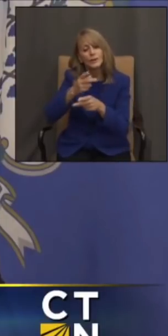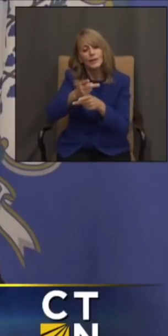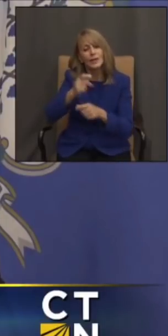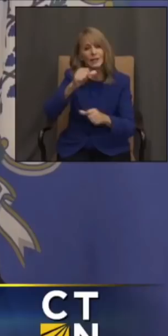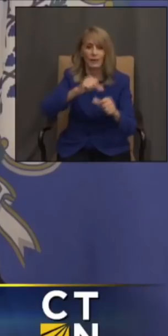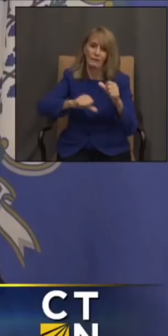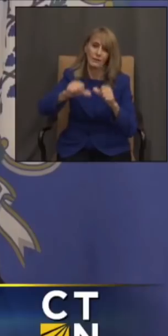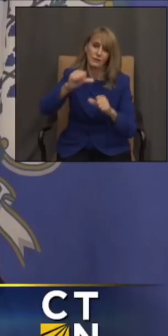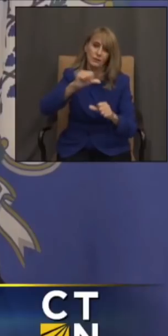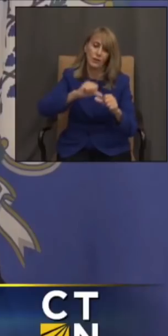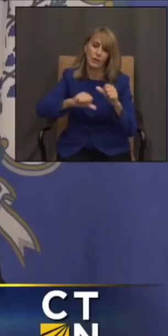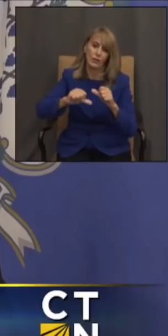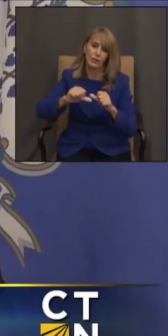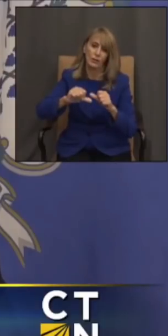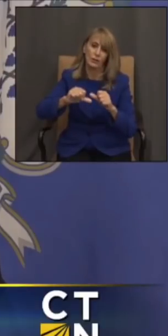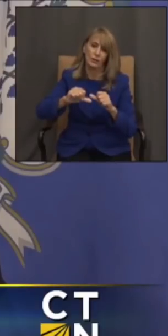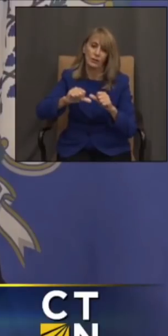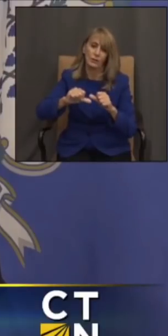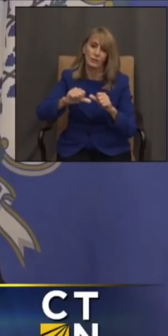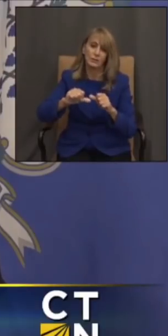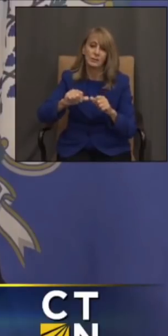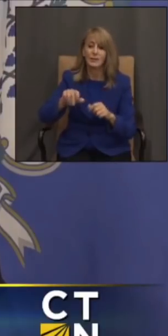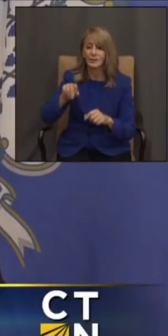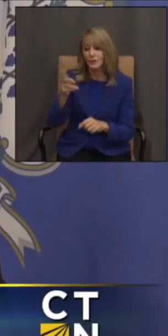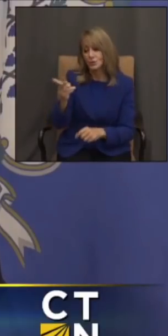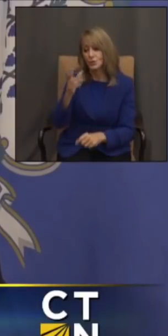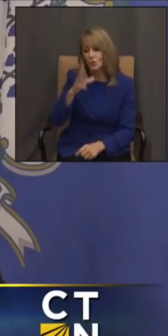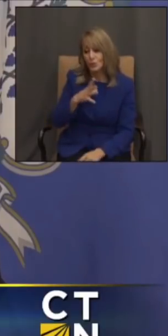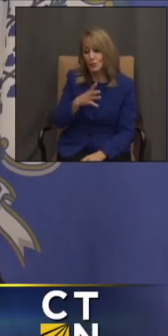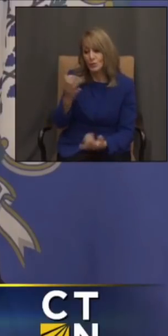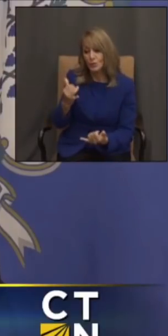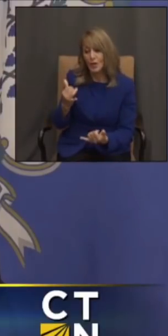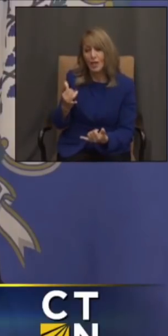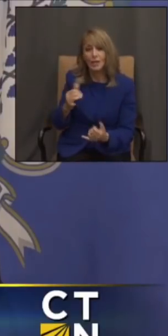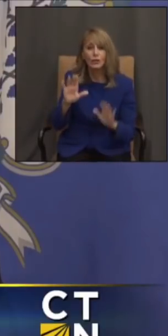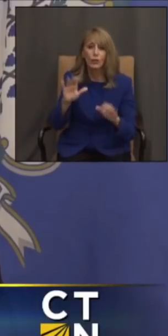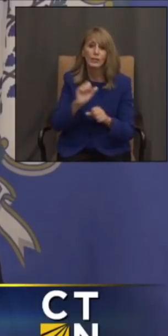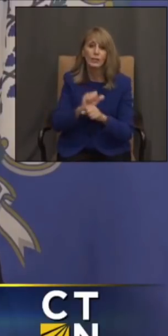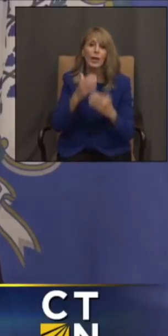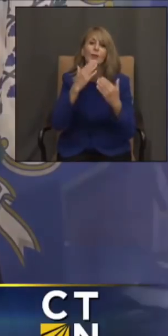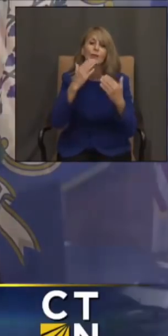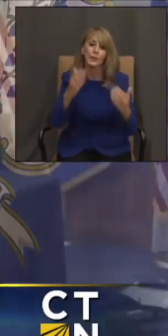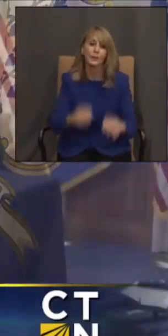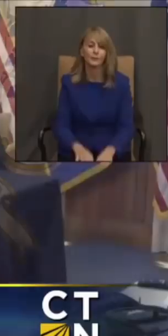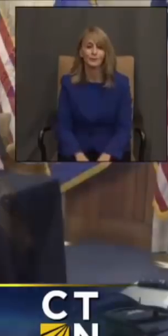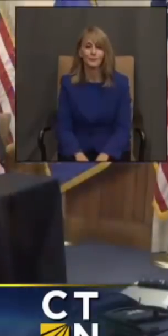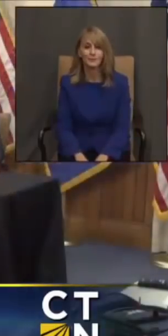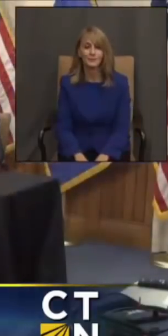just like Miriam and Vanessa do every day. Thanks, everybody.